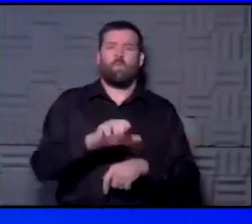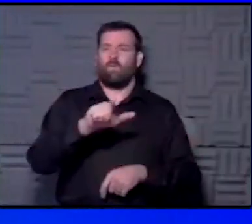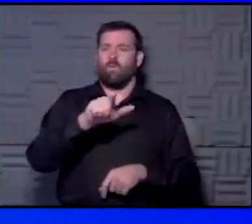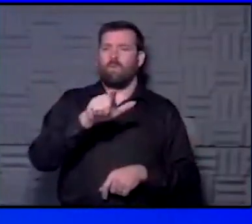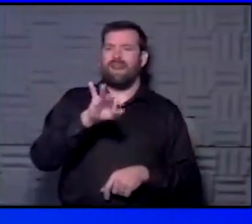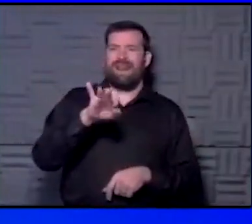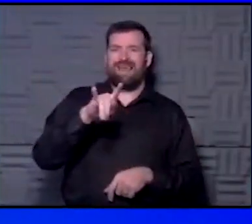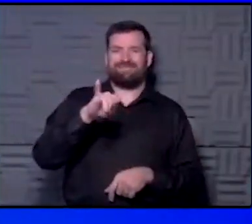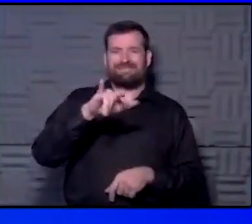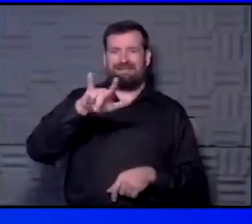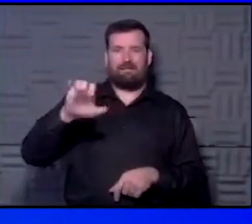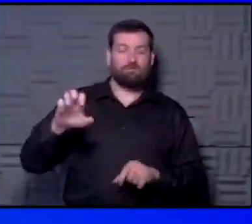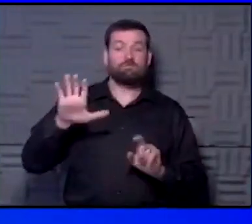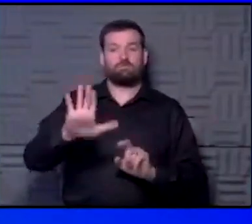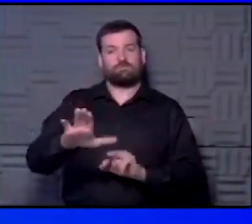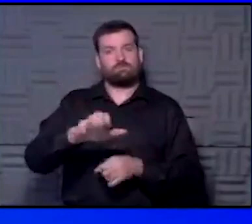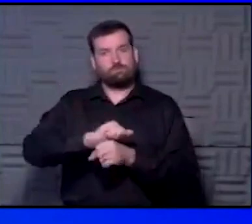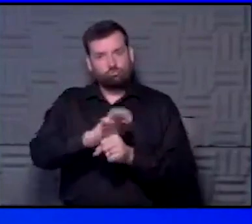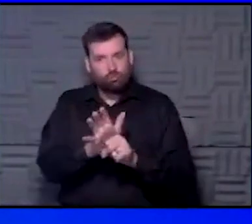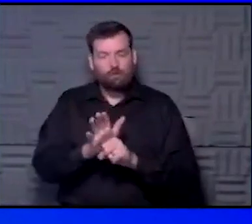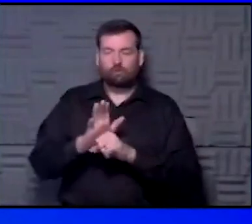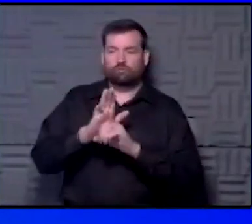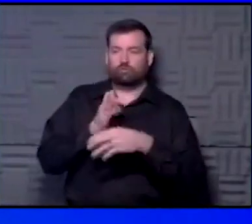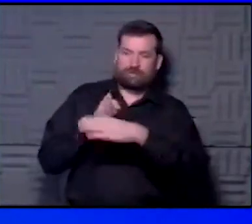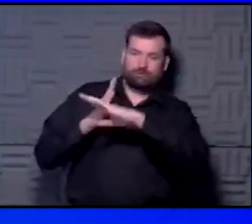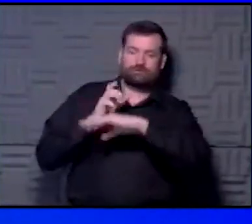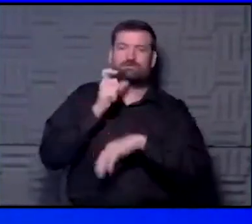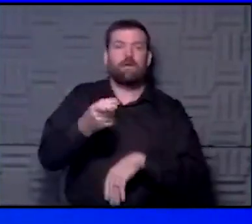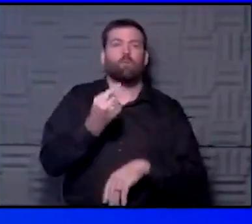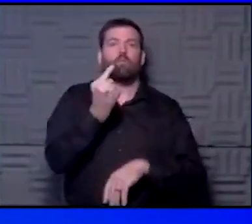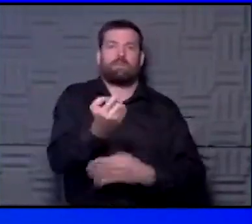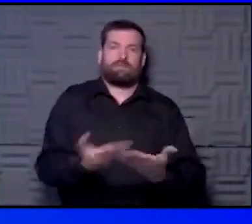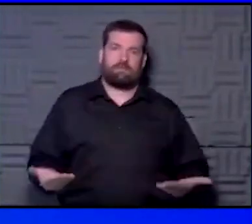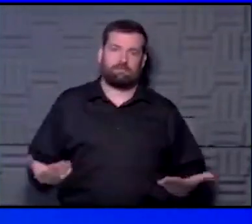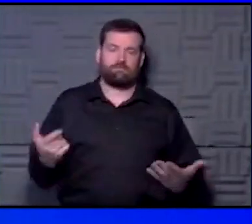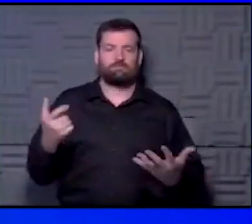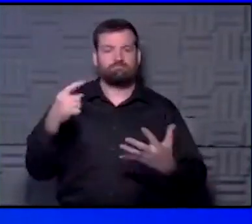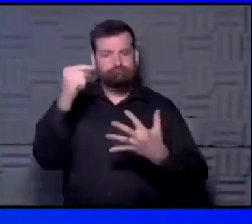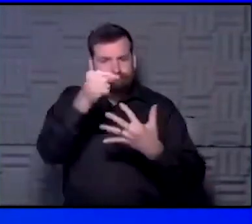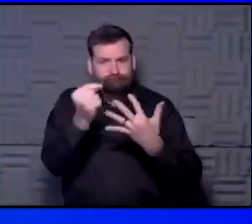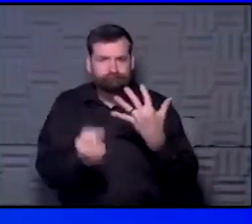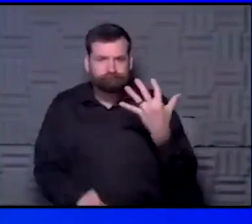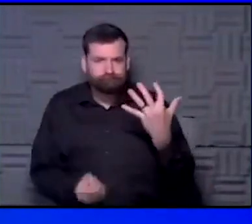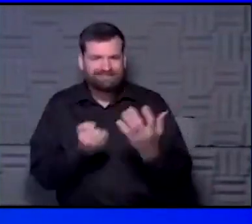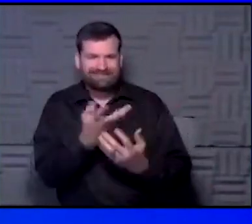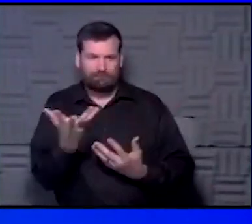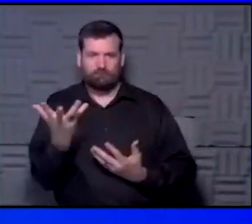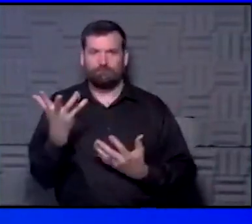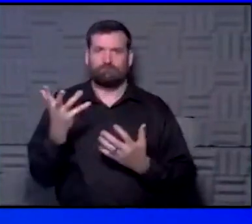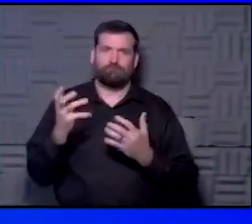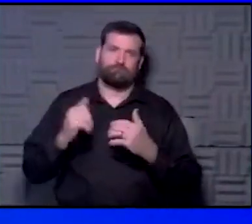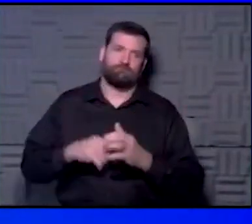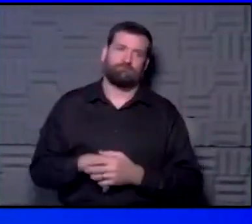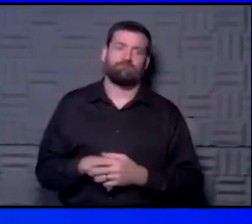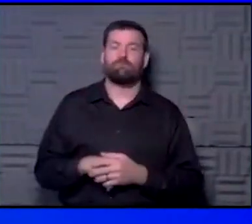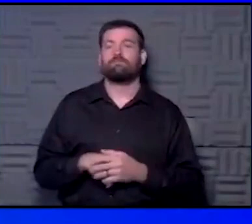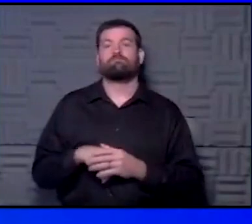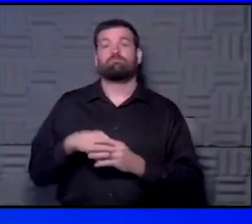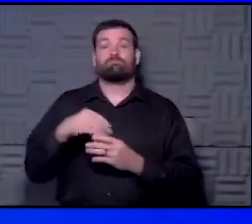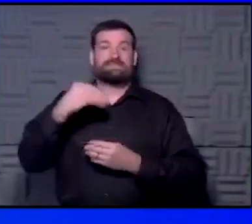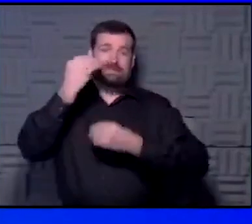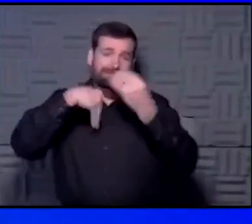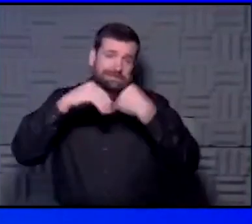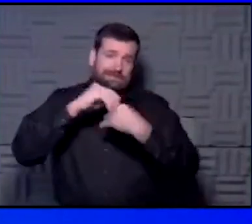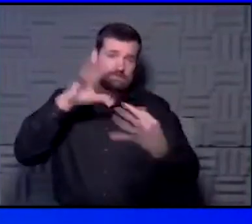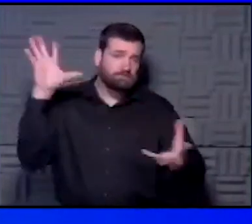really just is. like coronavirus and protection. It's not one thing. It's a combination. I think that goes to eating and